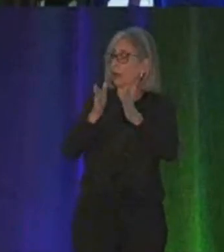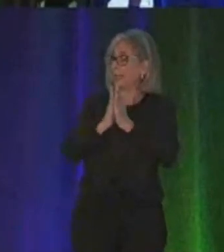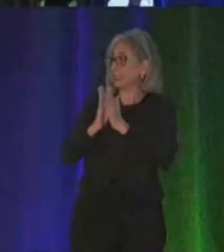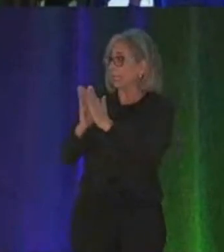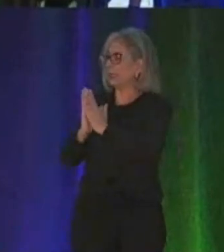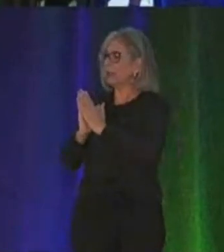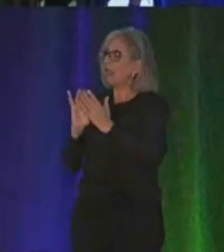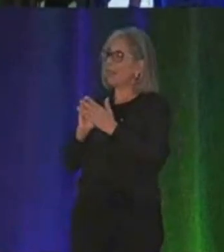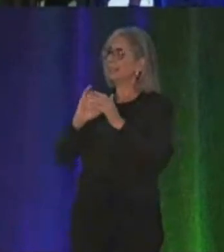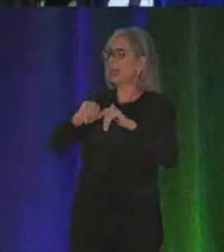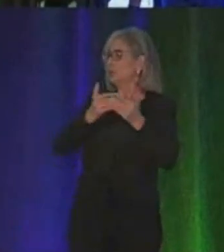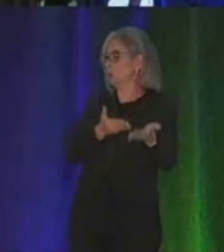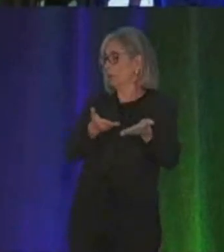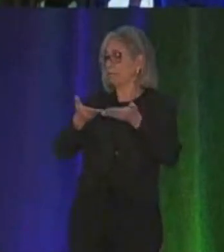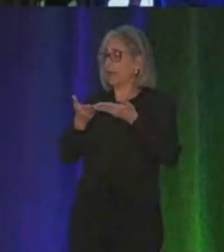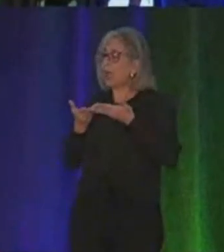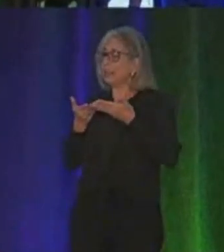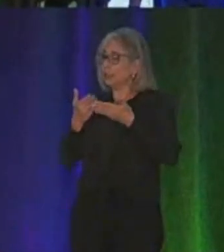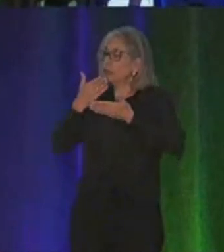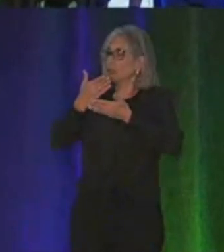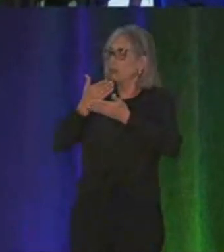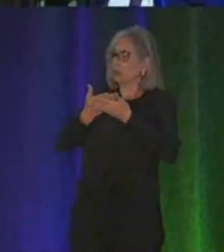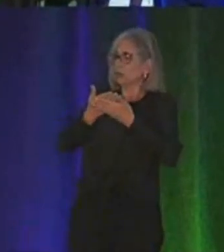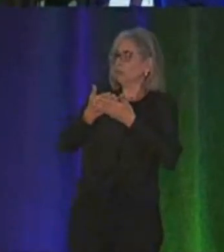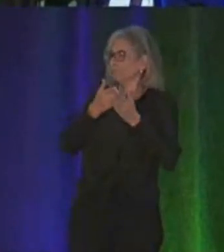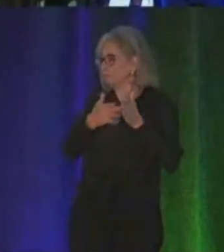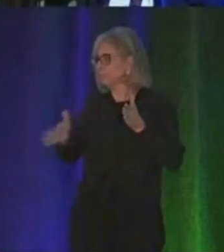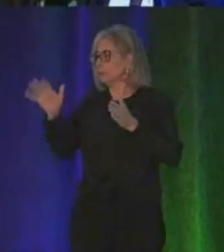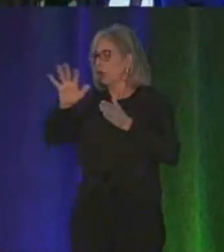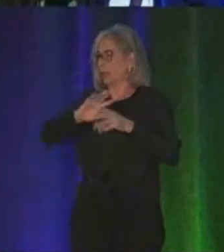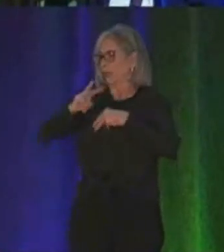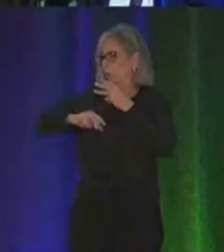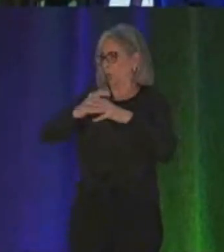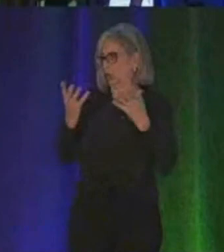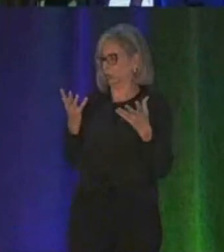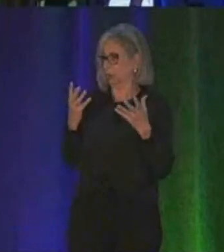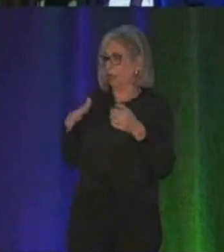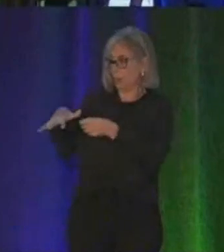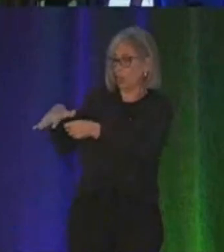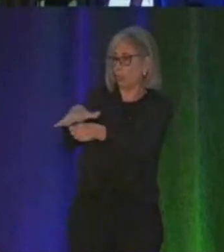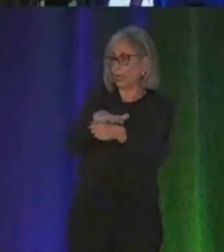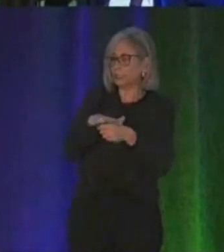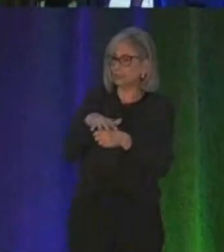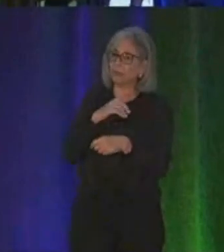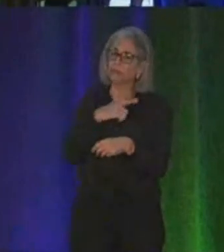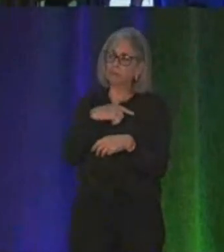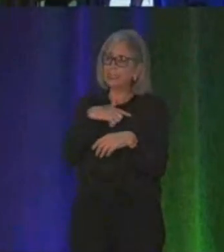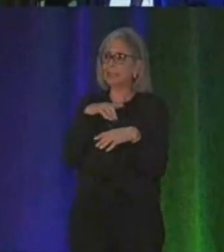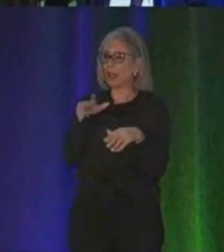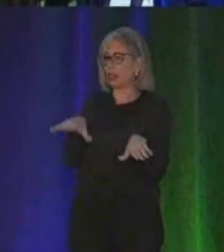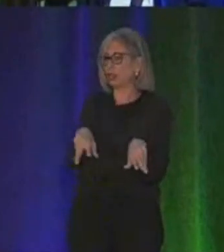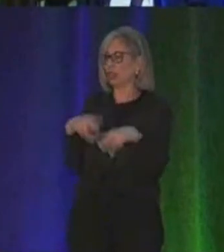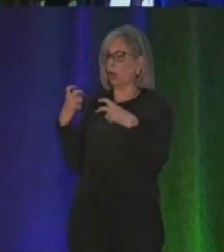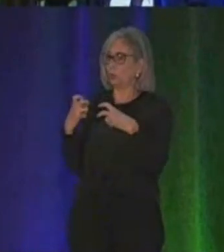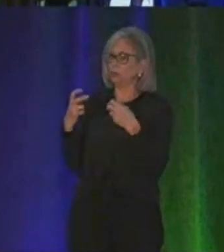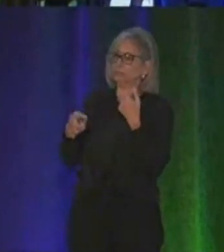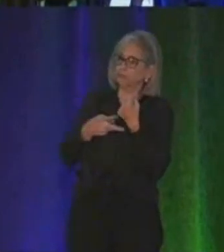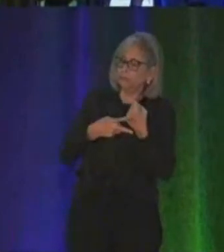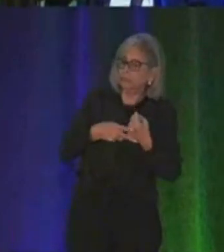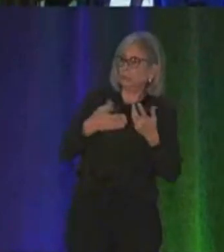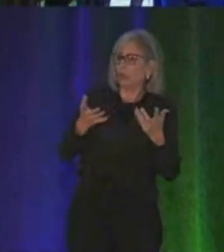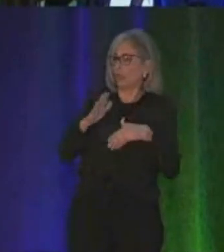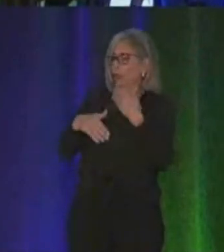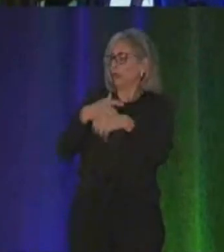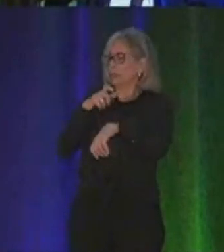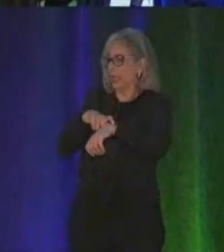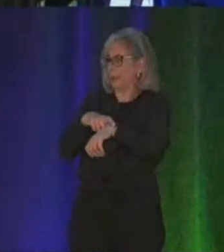So that's how you provide good latency across the world. These locations kind of lazy load all these static files over time. And of